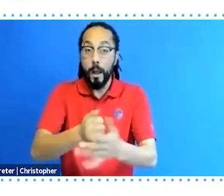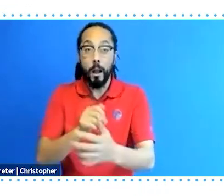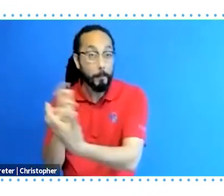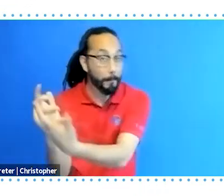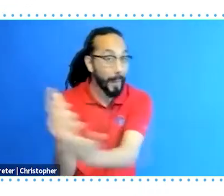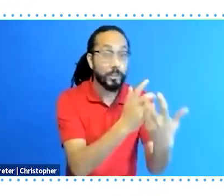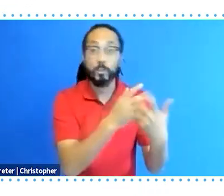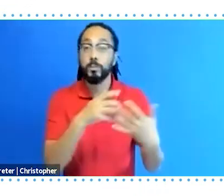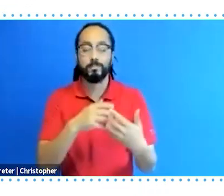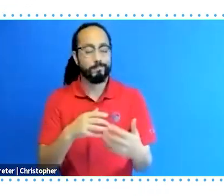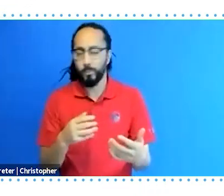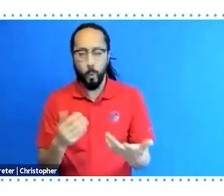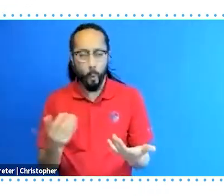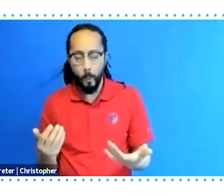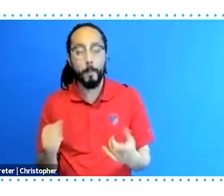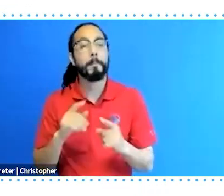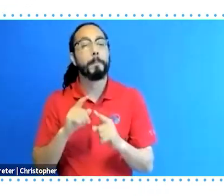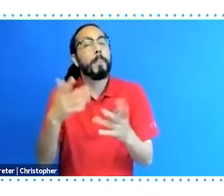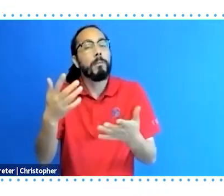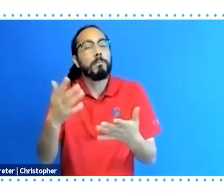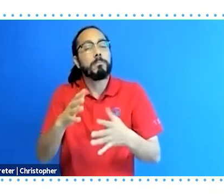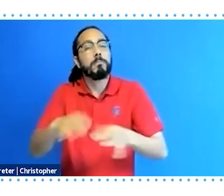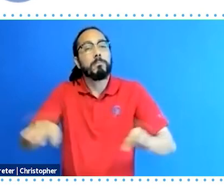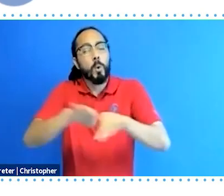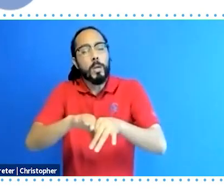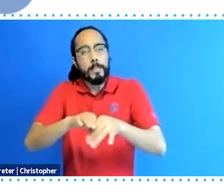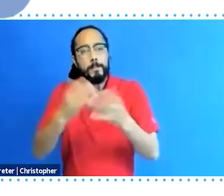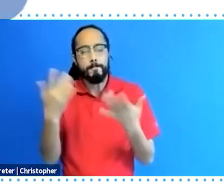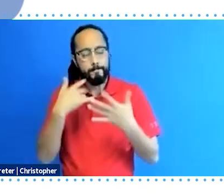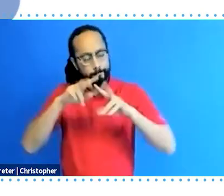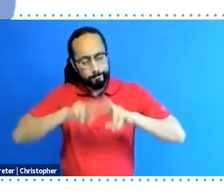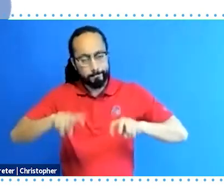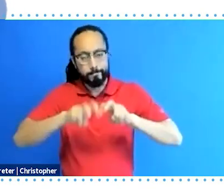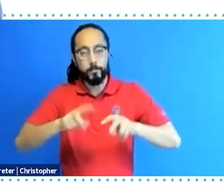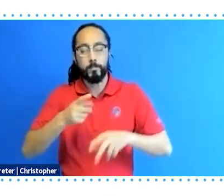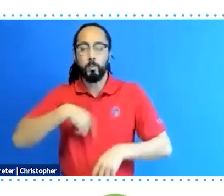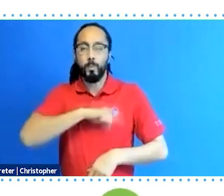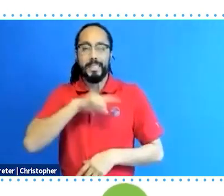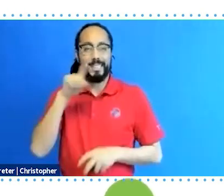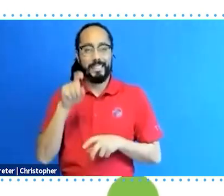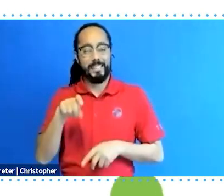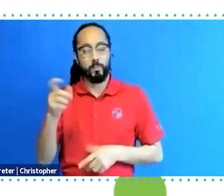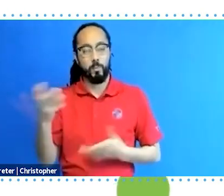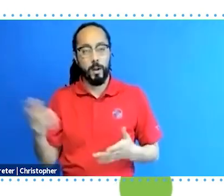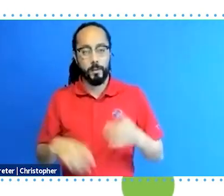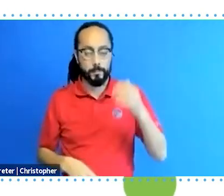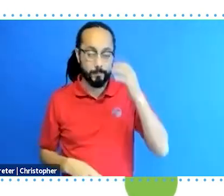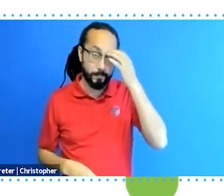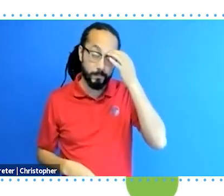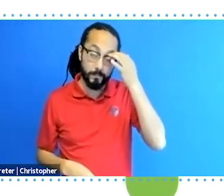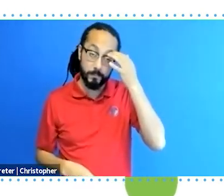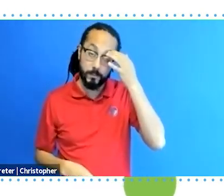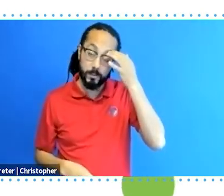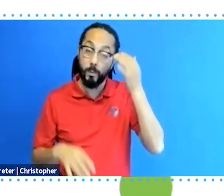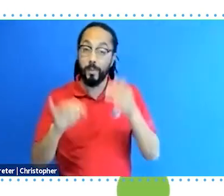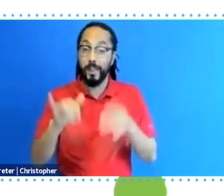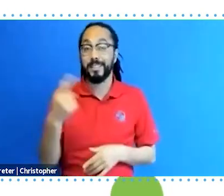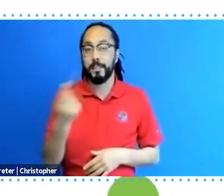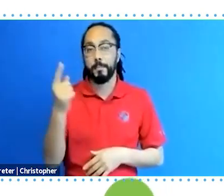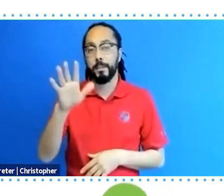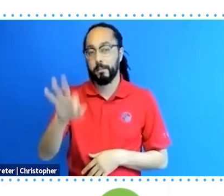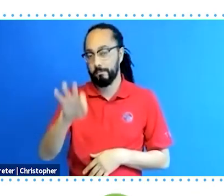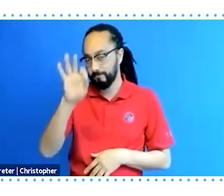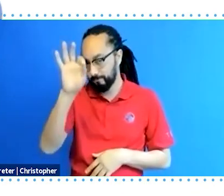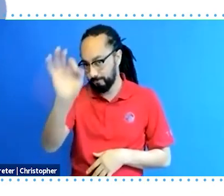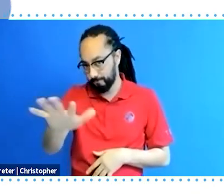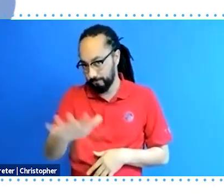to try to really mindfully look at what is it that we need. So just something to kind of throw at you. So just to